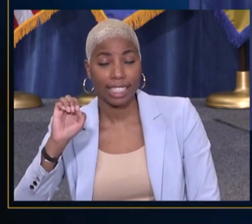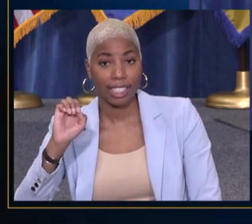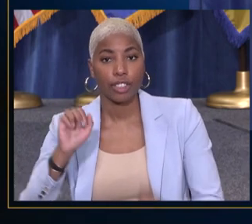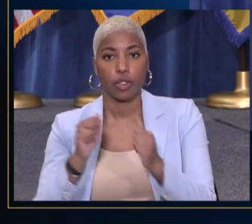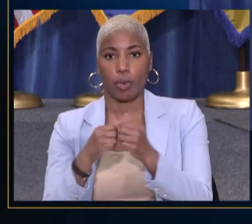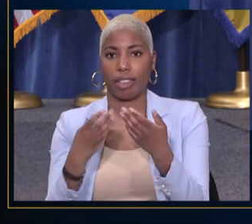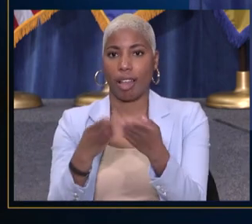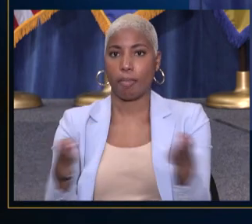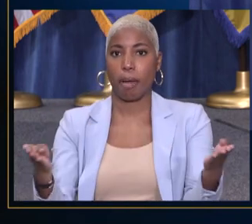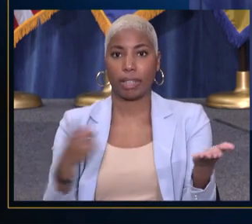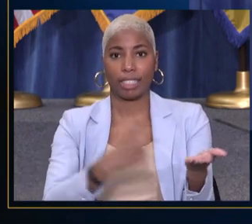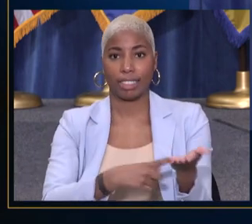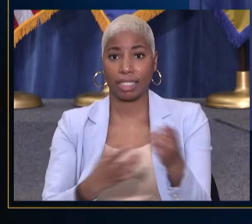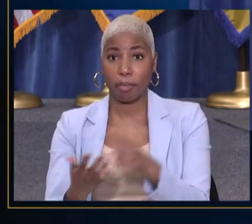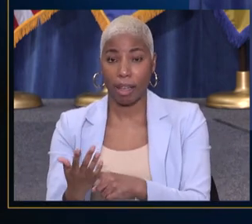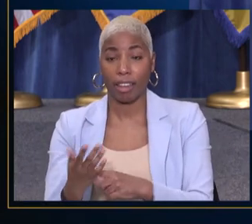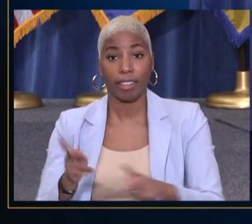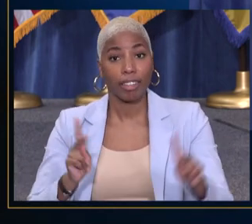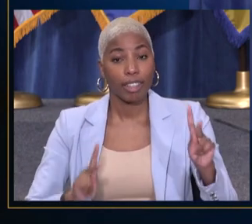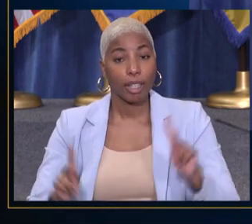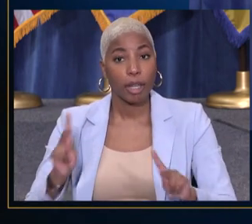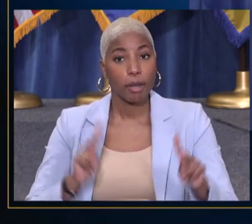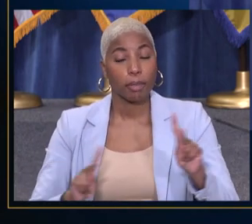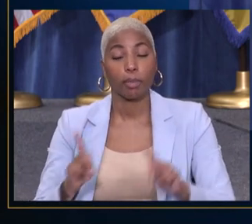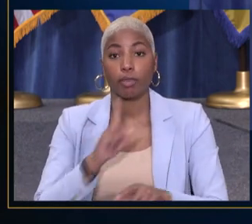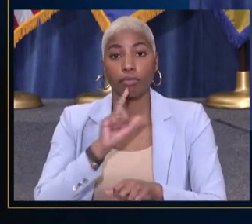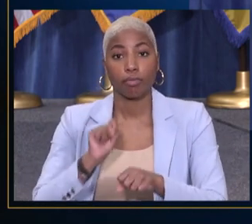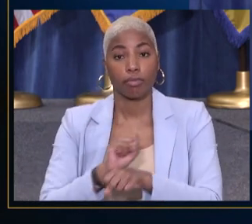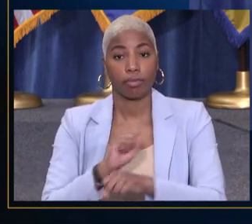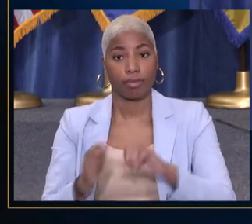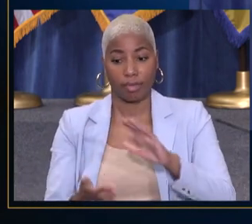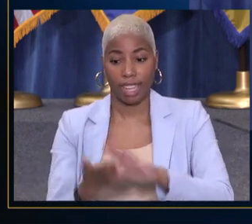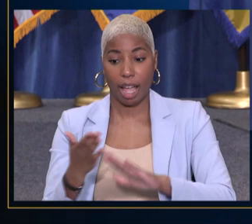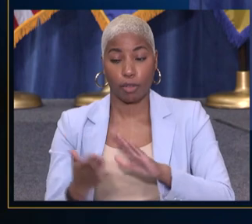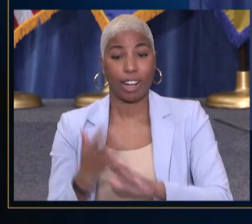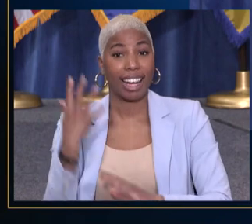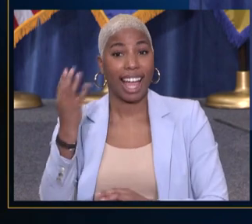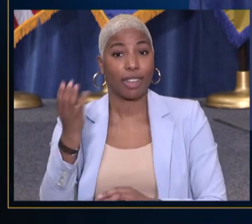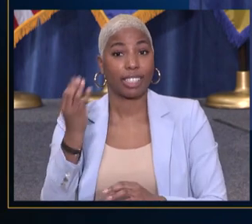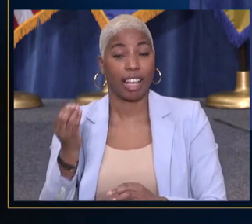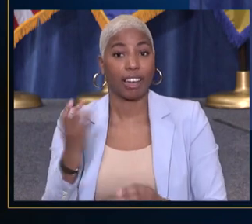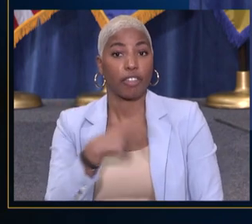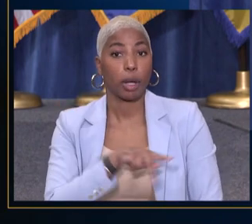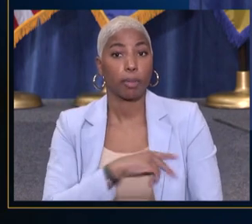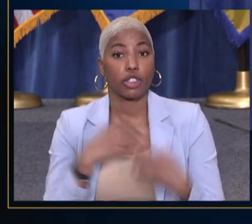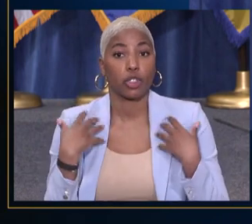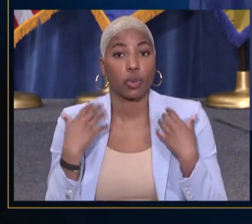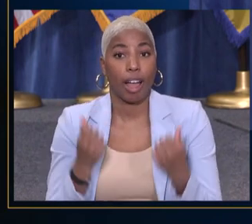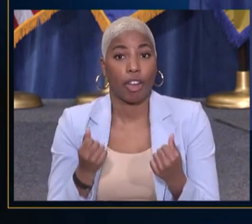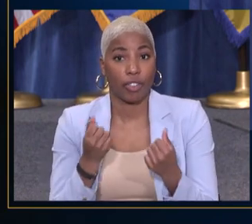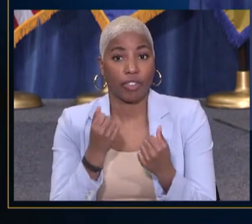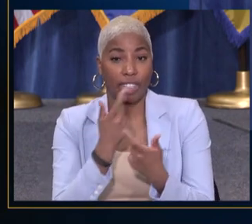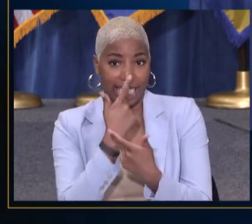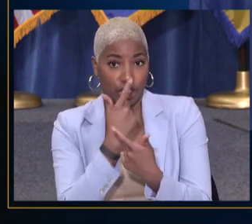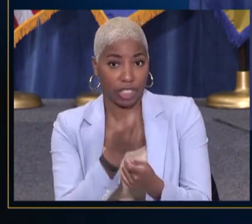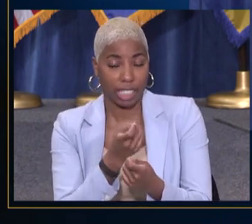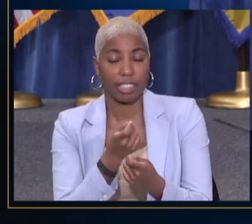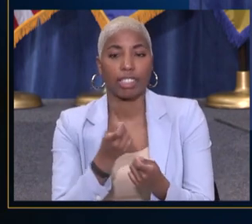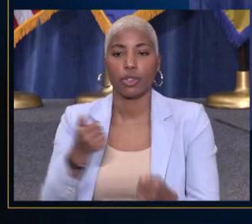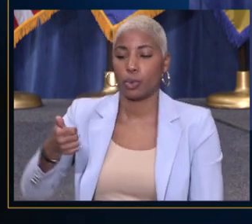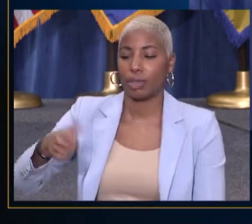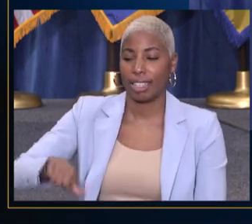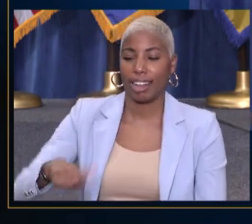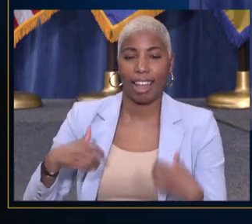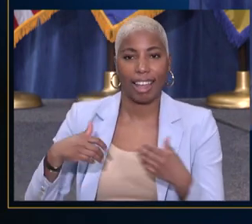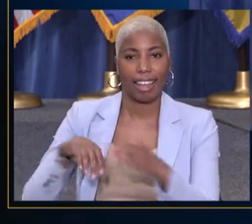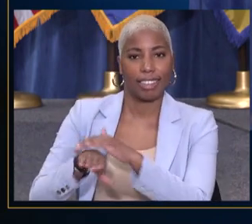debate, individuals will actually operate outside of their own personal health interests to deny access to health